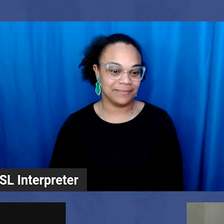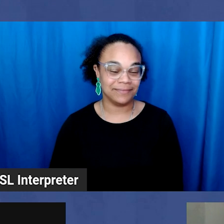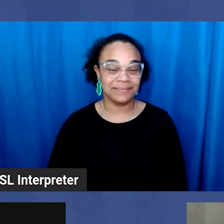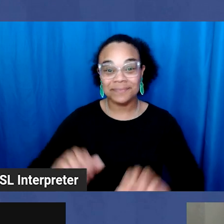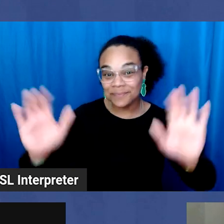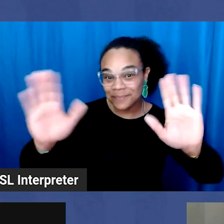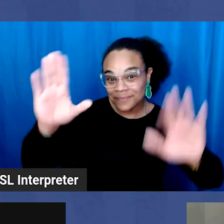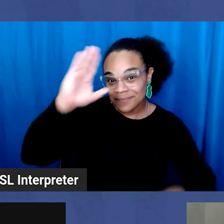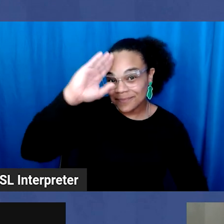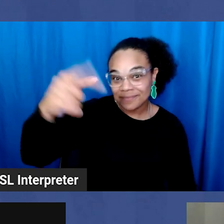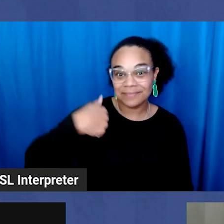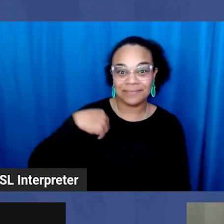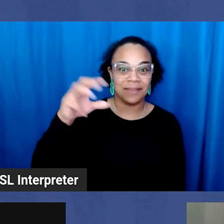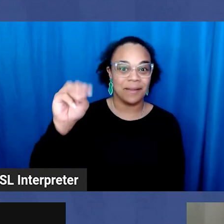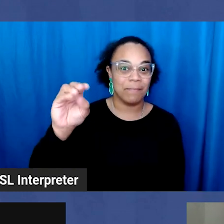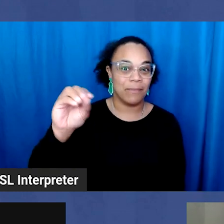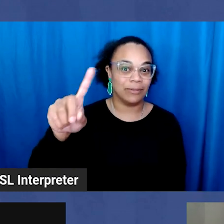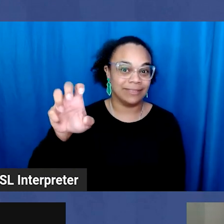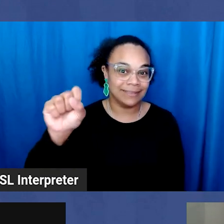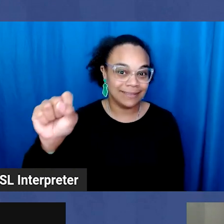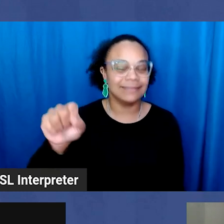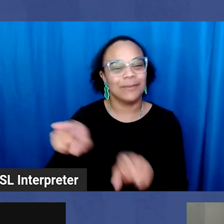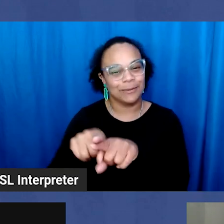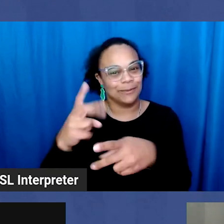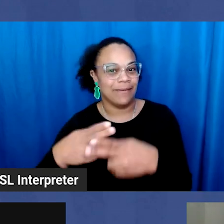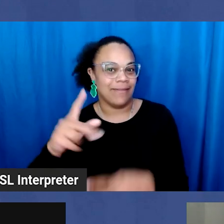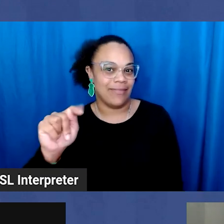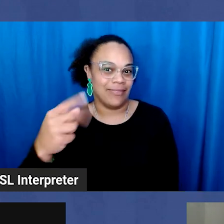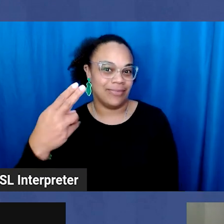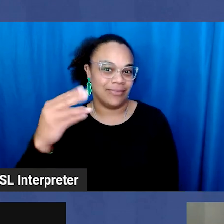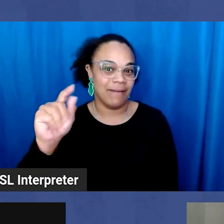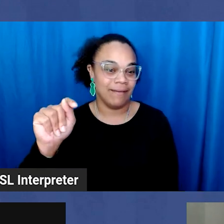Hi, everyone. I'm Moses, also known as Thought Scholar.